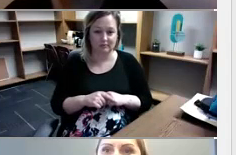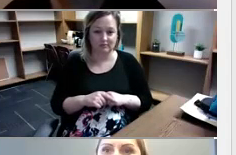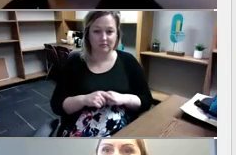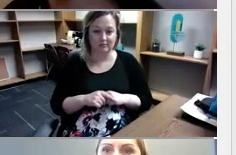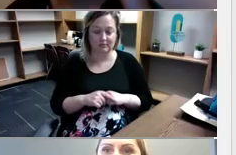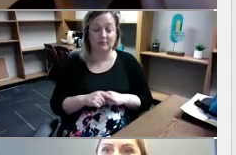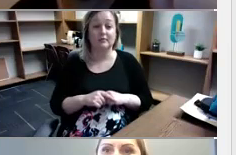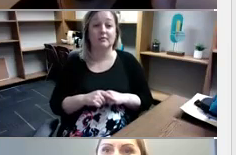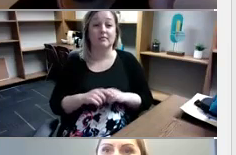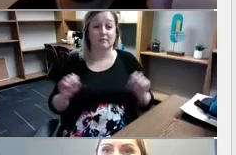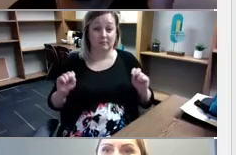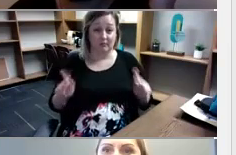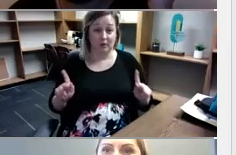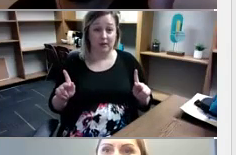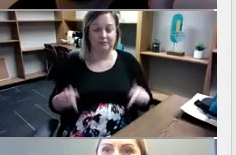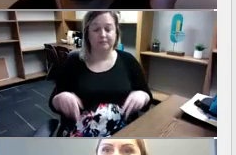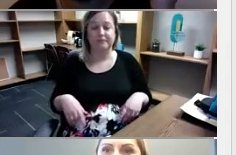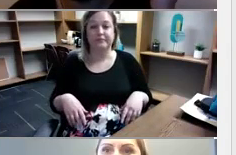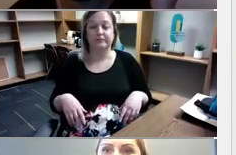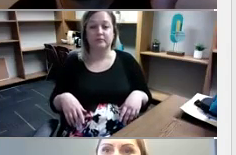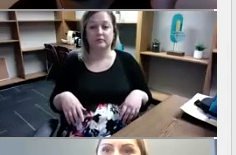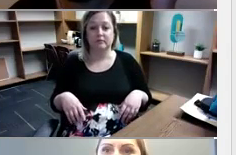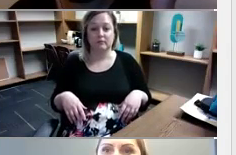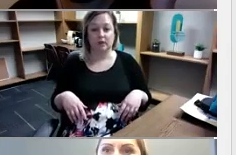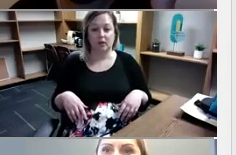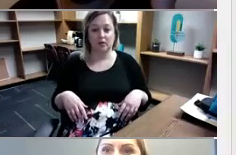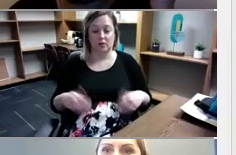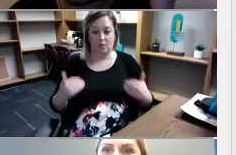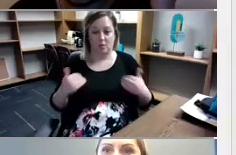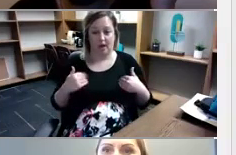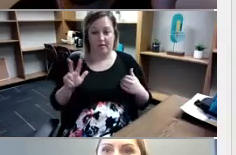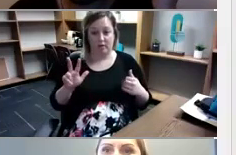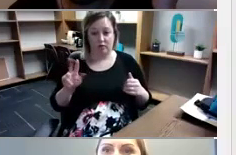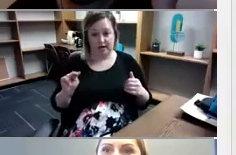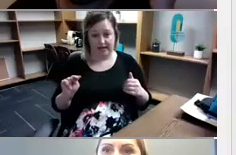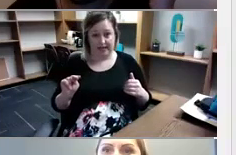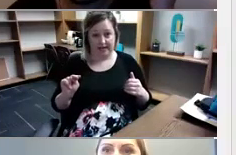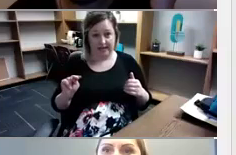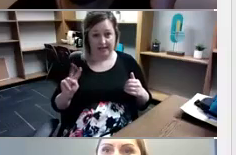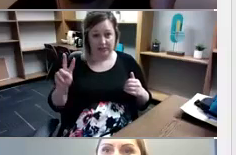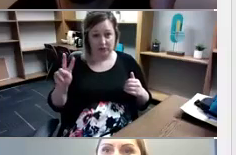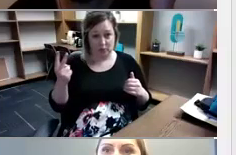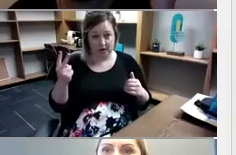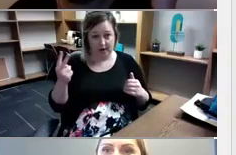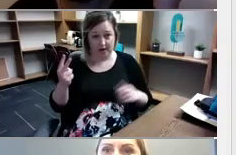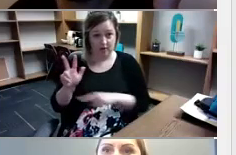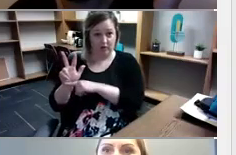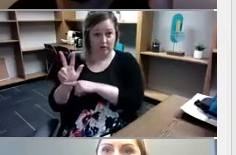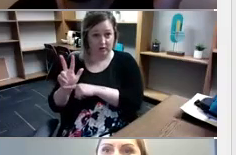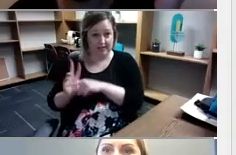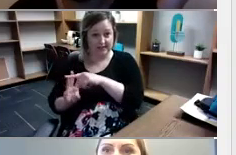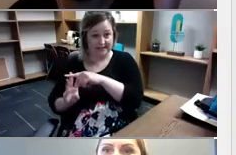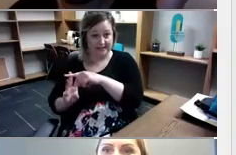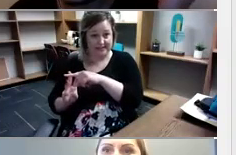Okay, so we have Cn squared, 3 by 16 Cn squared, and so on. Now, can someone tell me why we